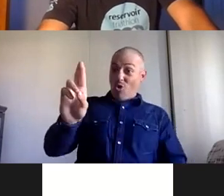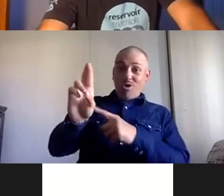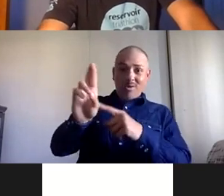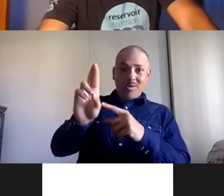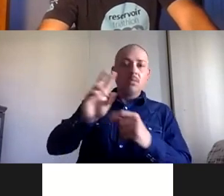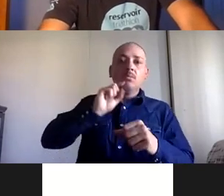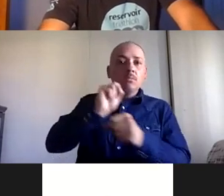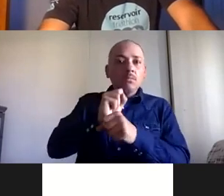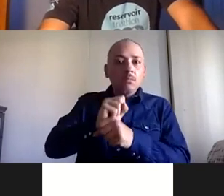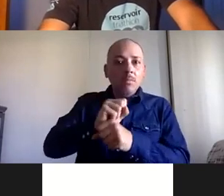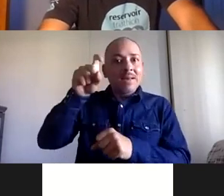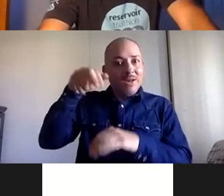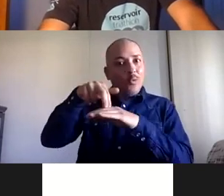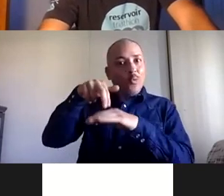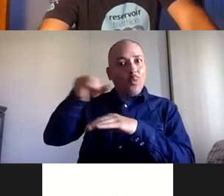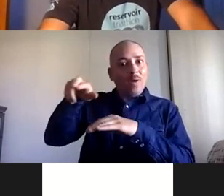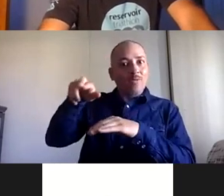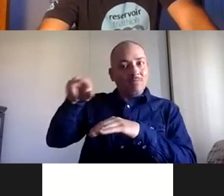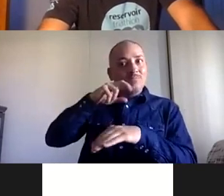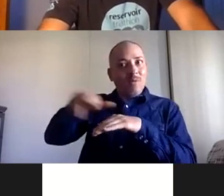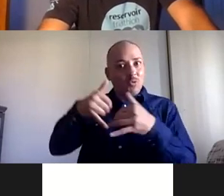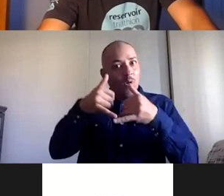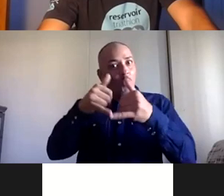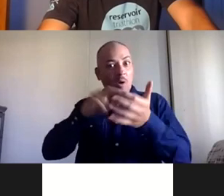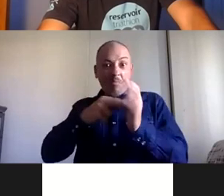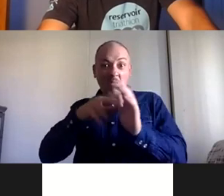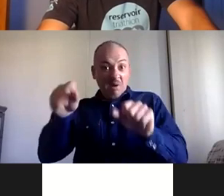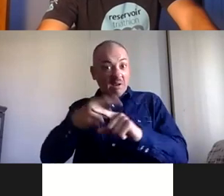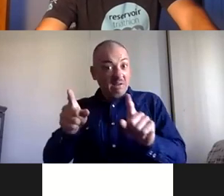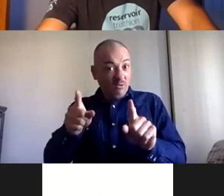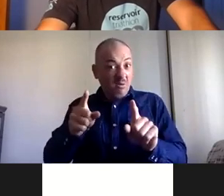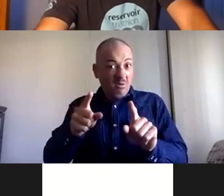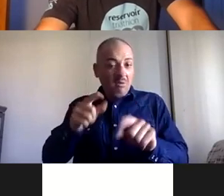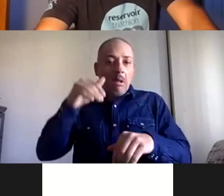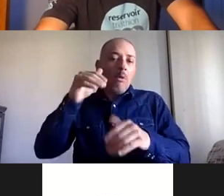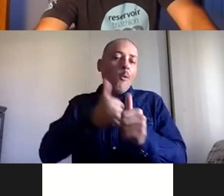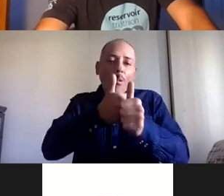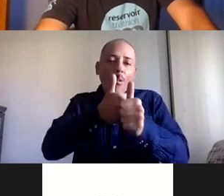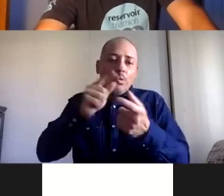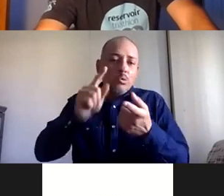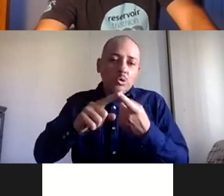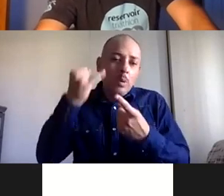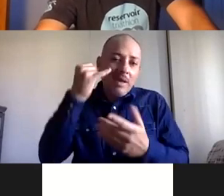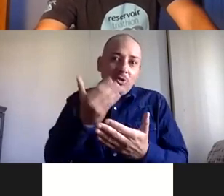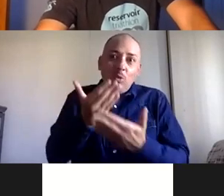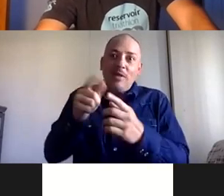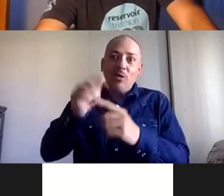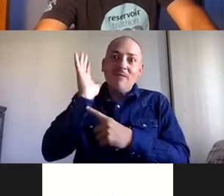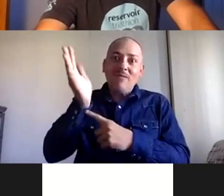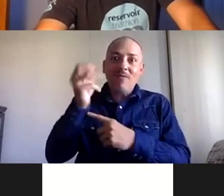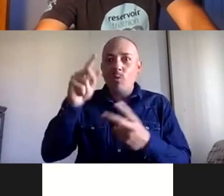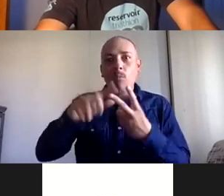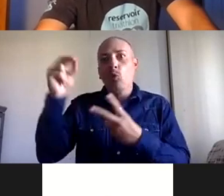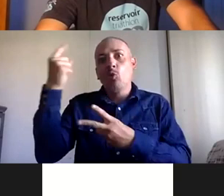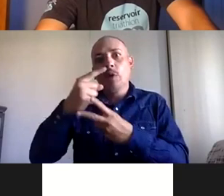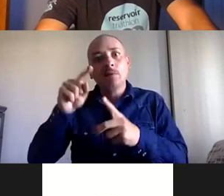does reference the reward. So that could be different according to, if you get there in 5 minutes or 30 days.